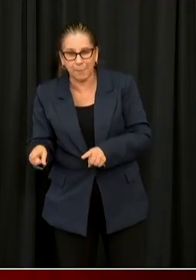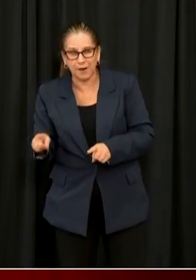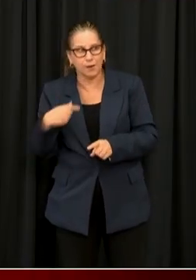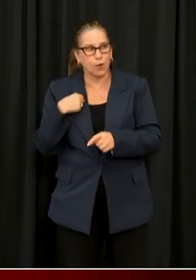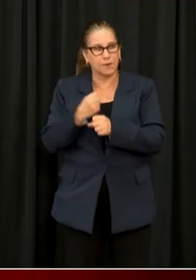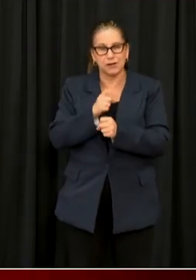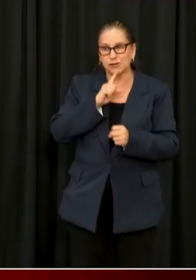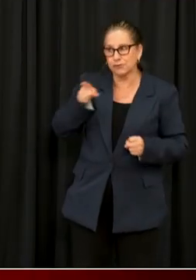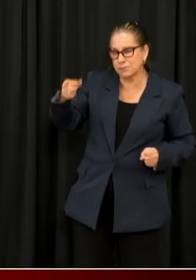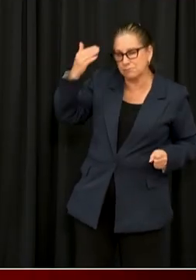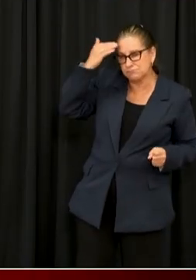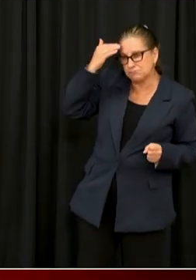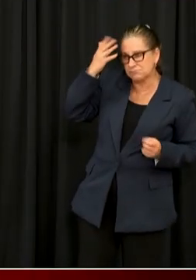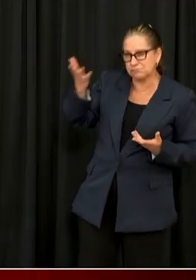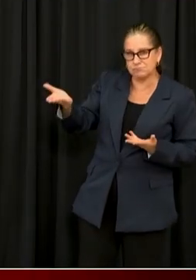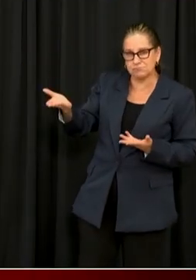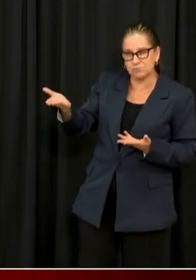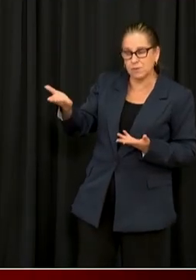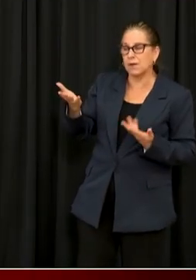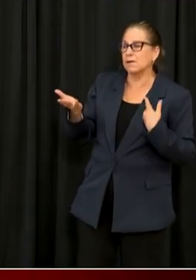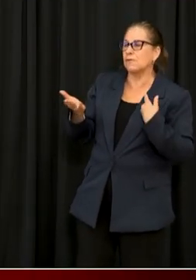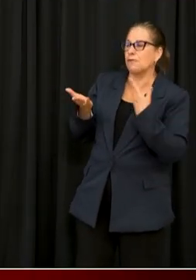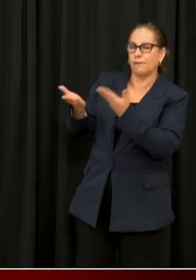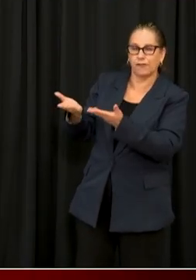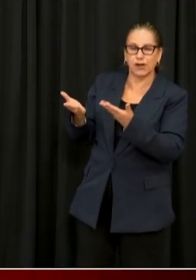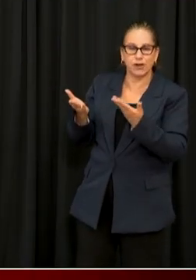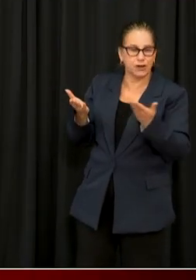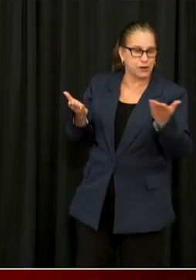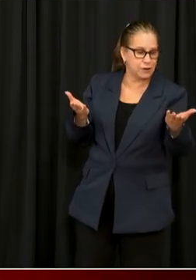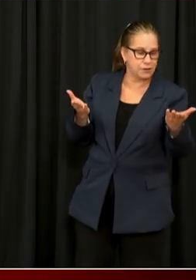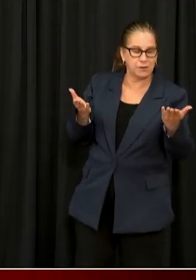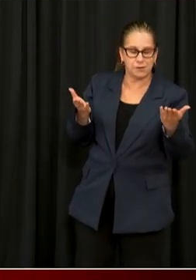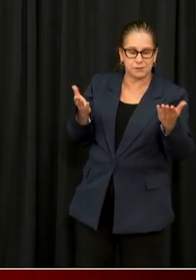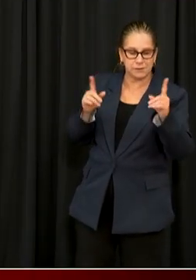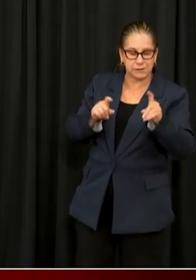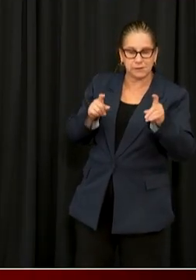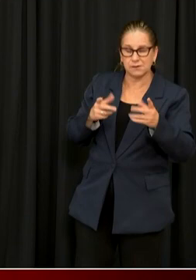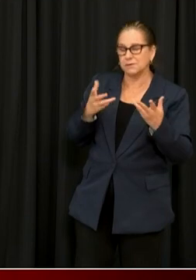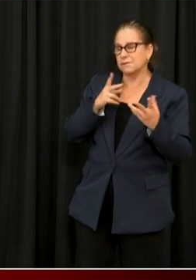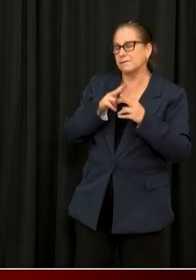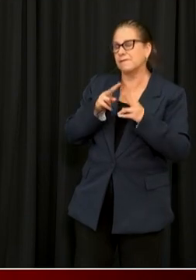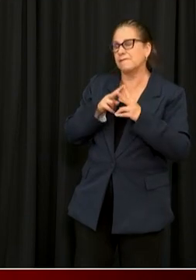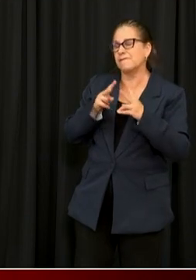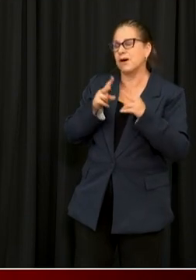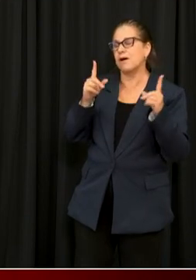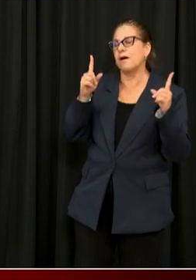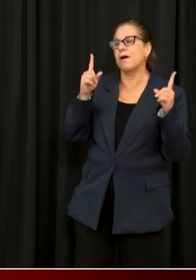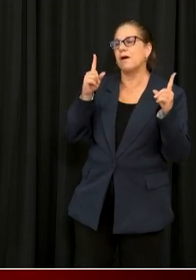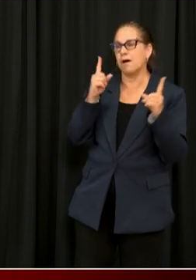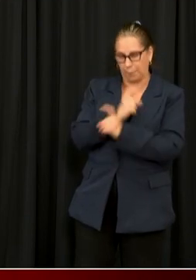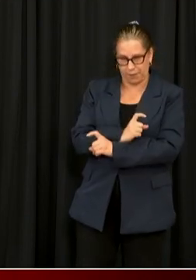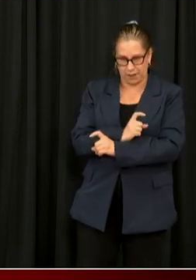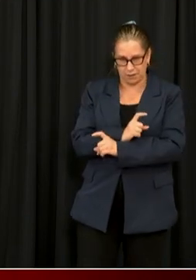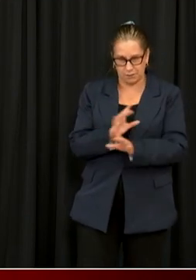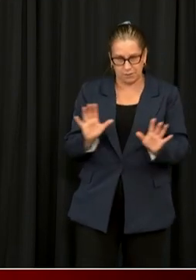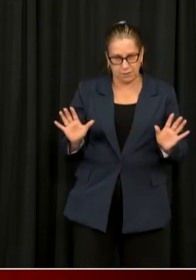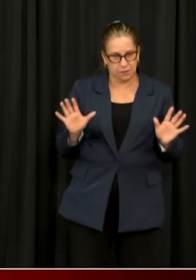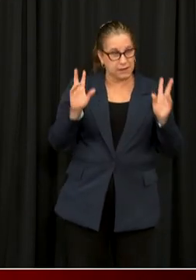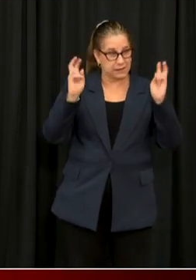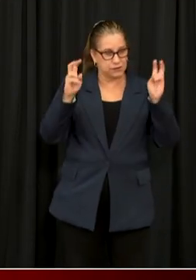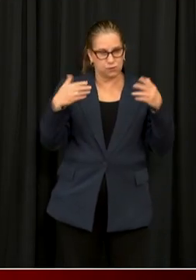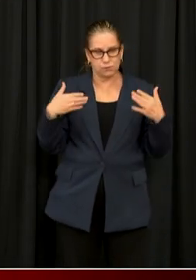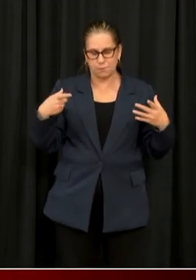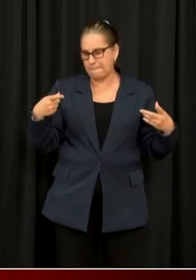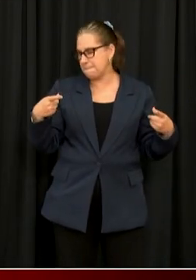that these are very complicated epidemiological factors that are at play, but